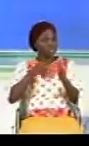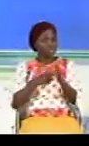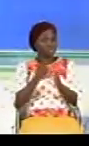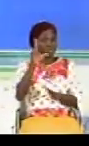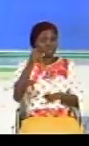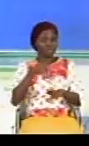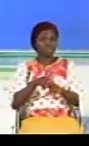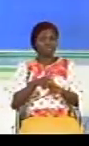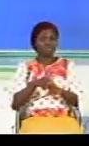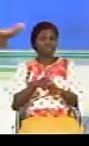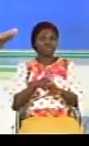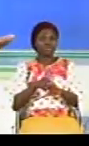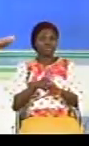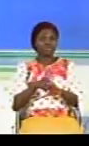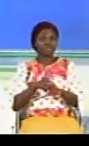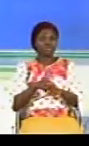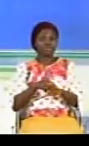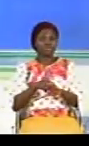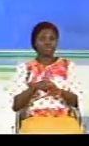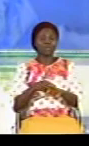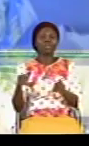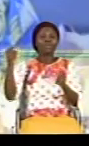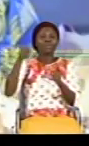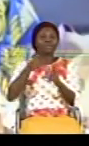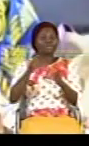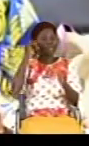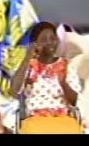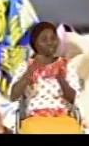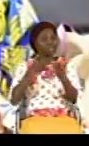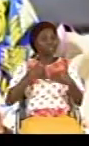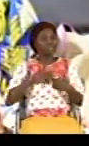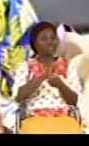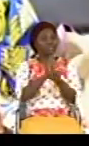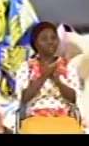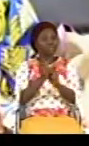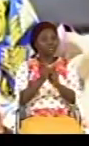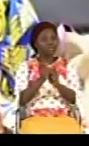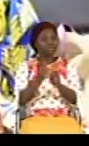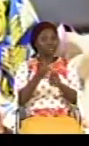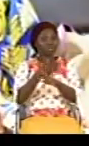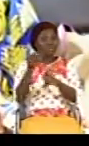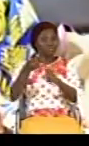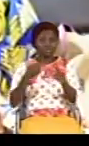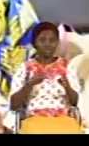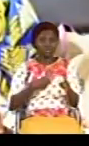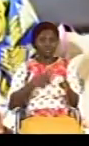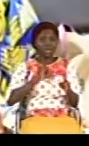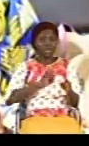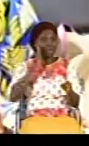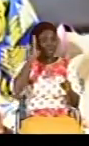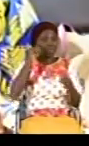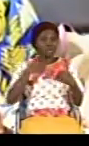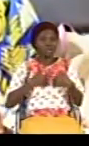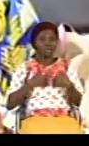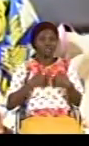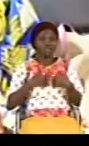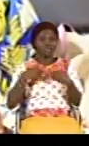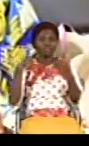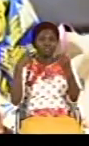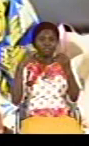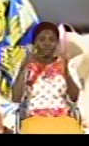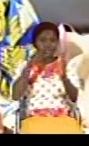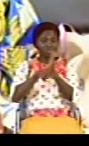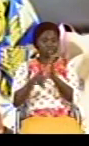had turned from me, surely now also I had slain thee and saved her life. Look